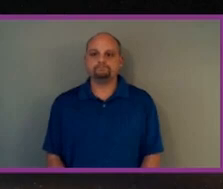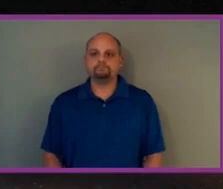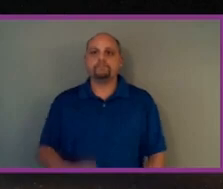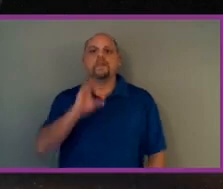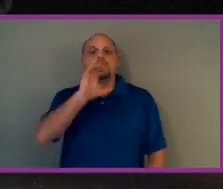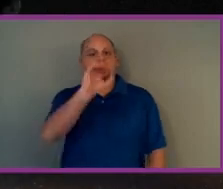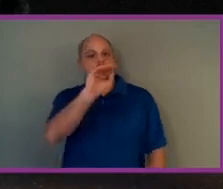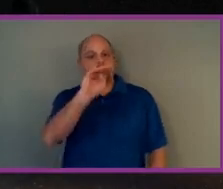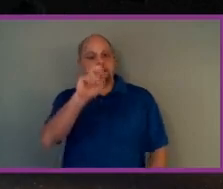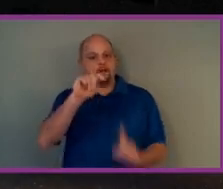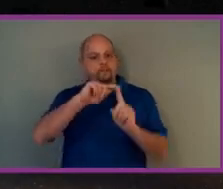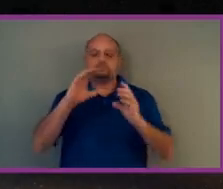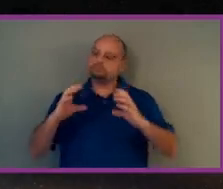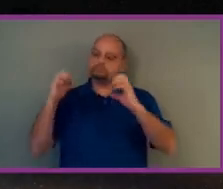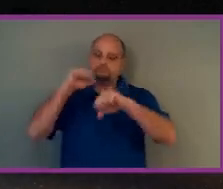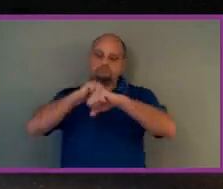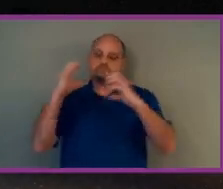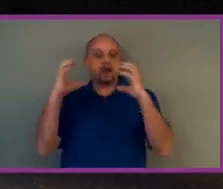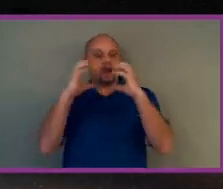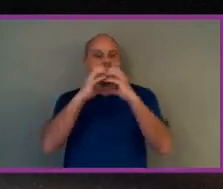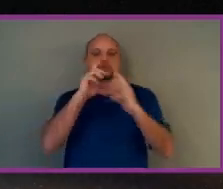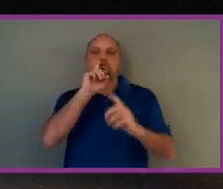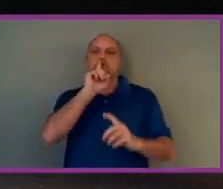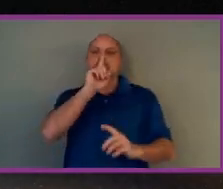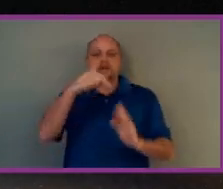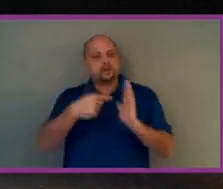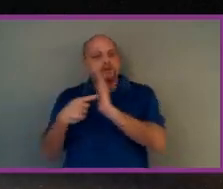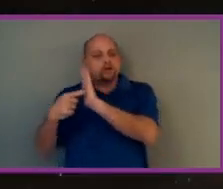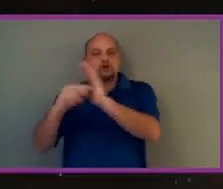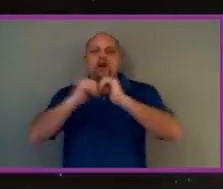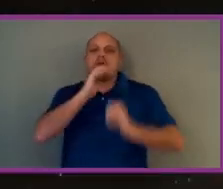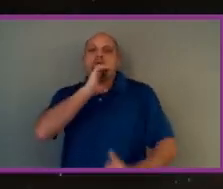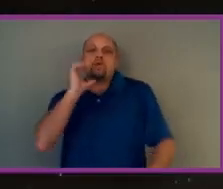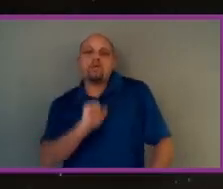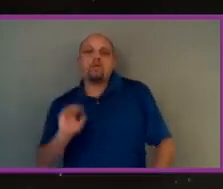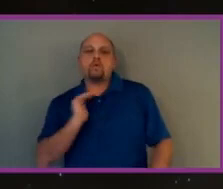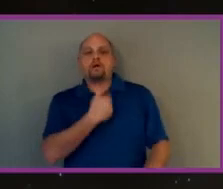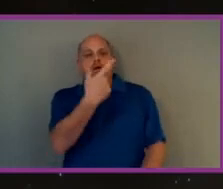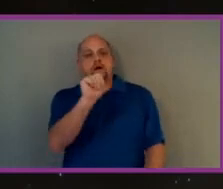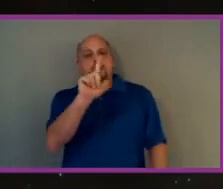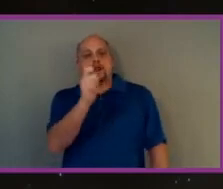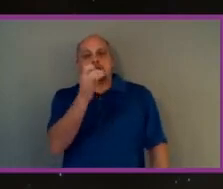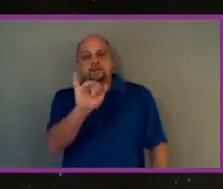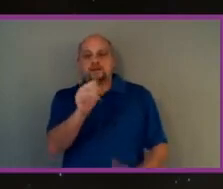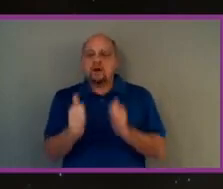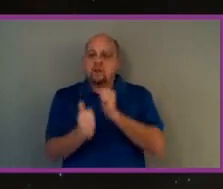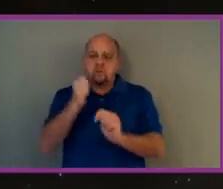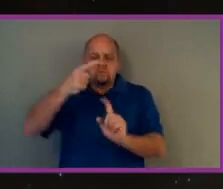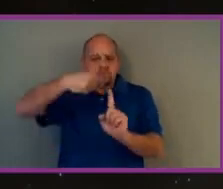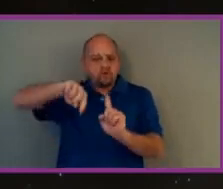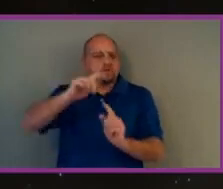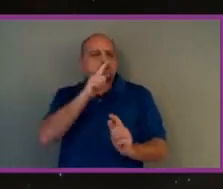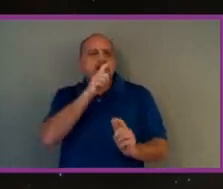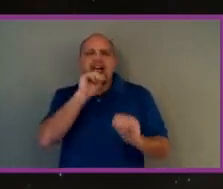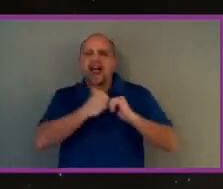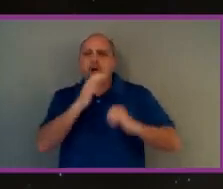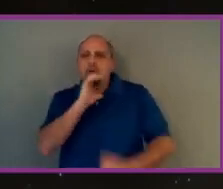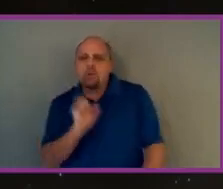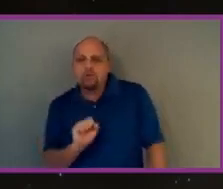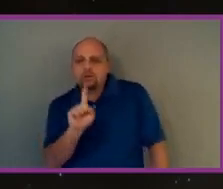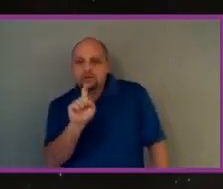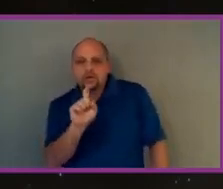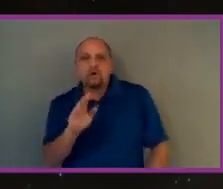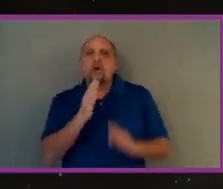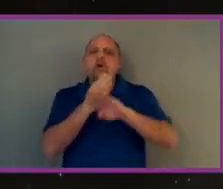Comets and asteroids are truly the time capsules of our galaxy, with many of them dating back to more than 4 billion